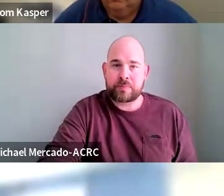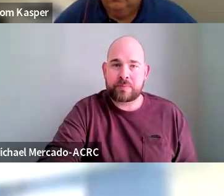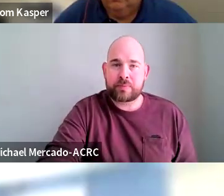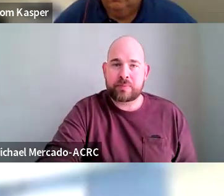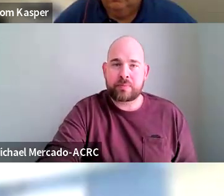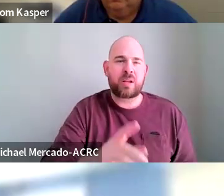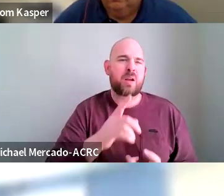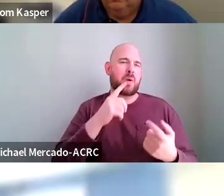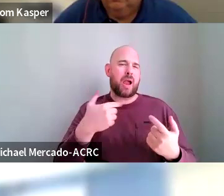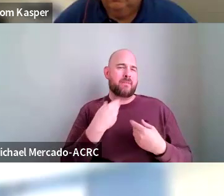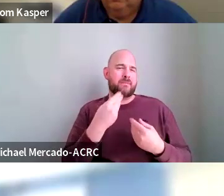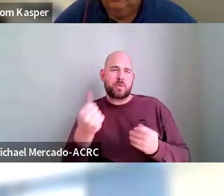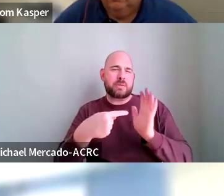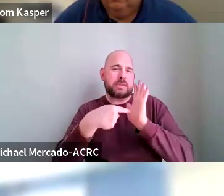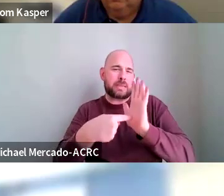other disabilities.